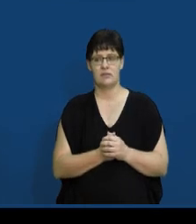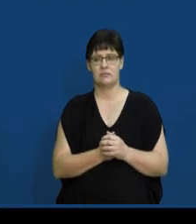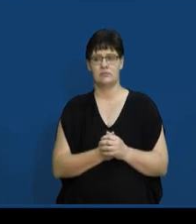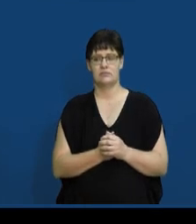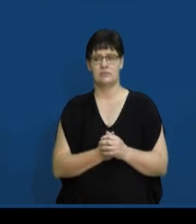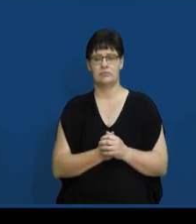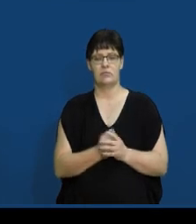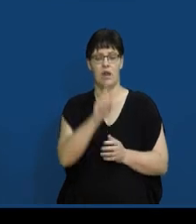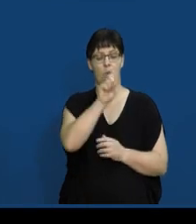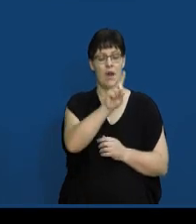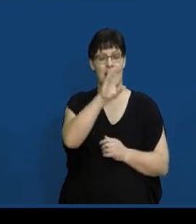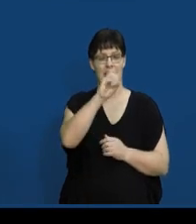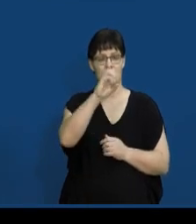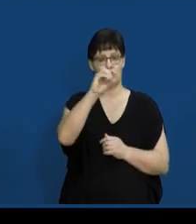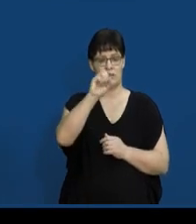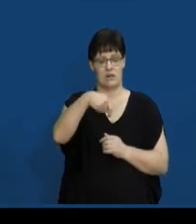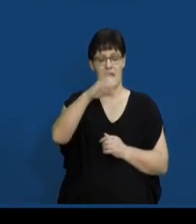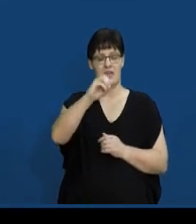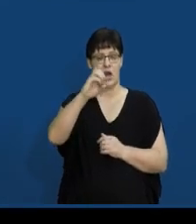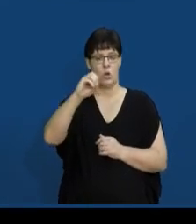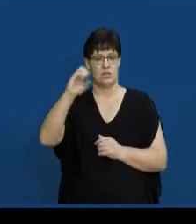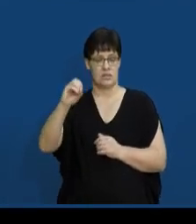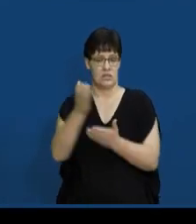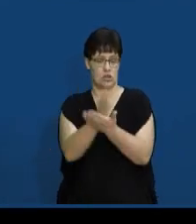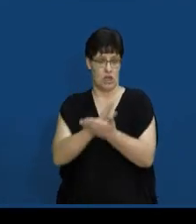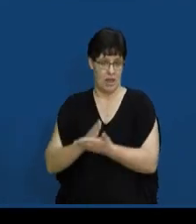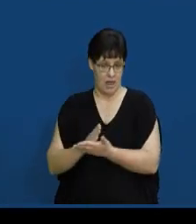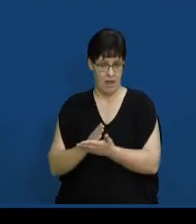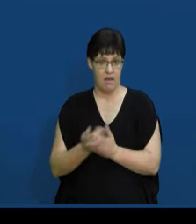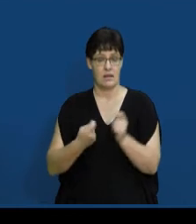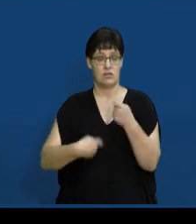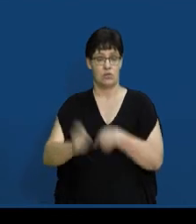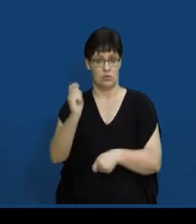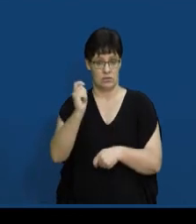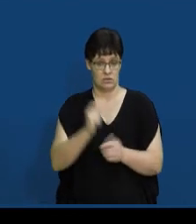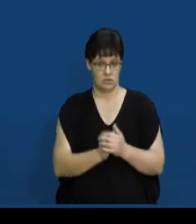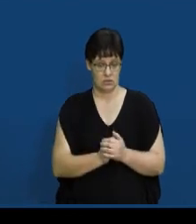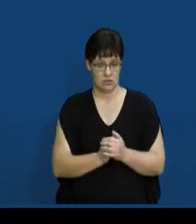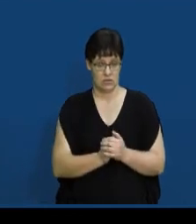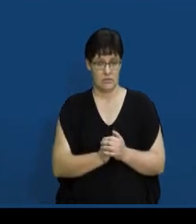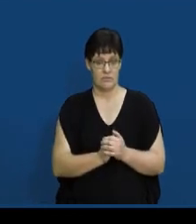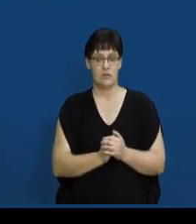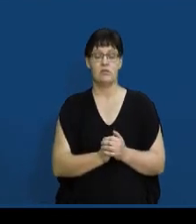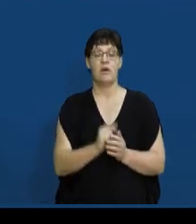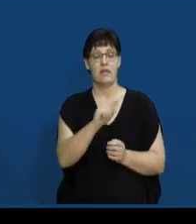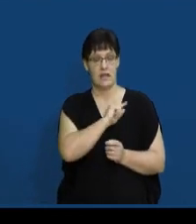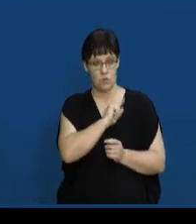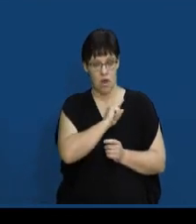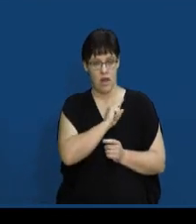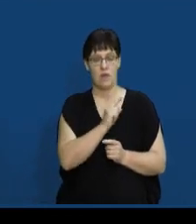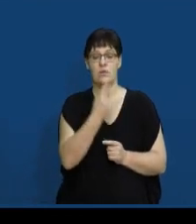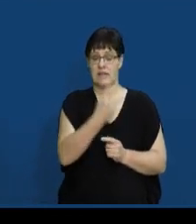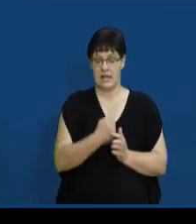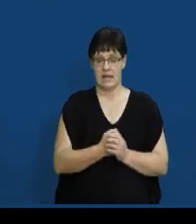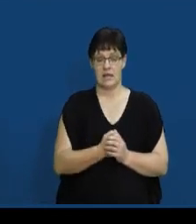here. 100,000 shares. There we go. 100,000 shares. So therefore, we take this here and we say,